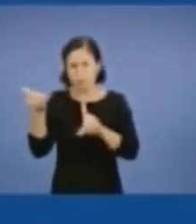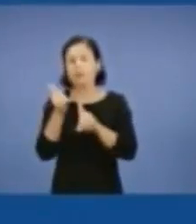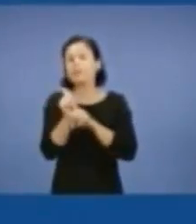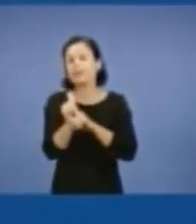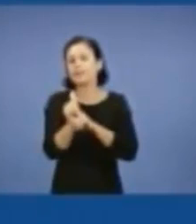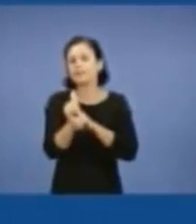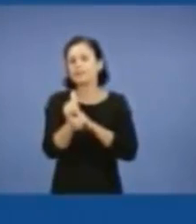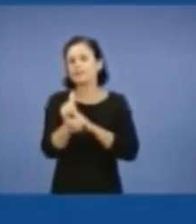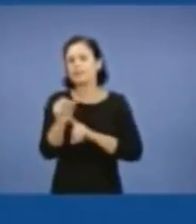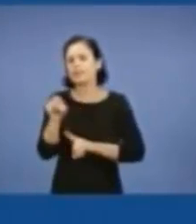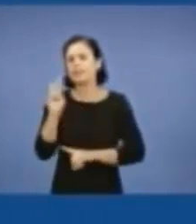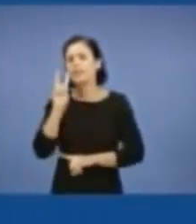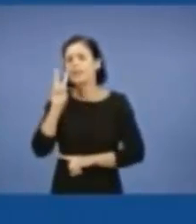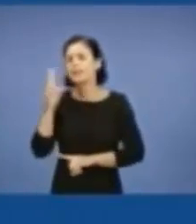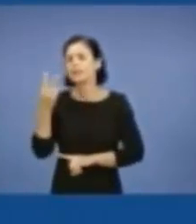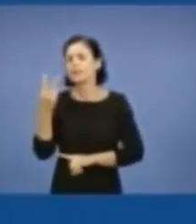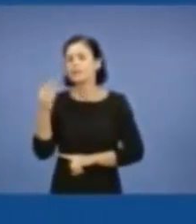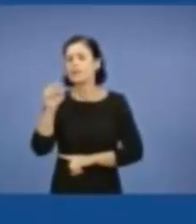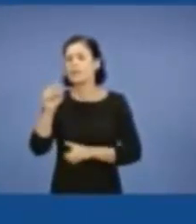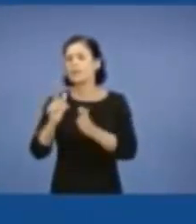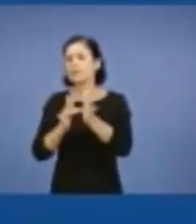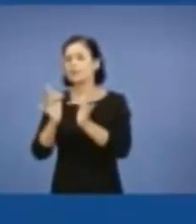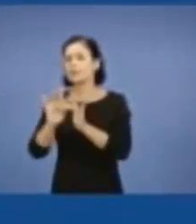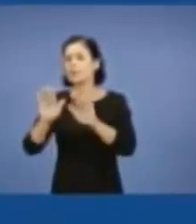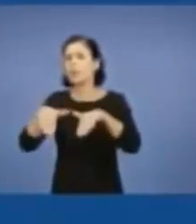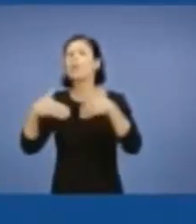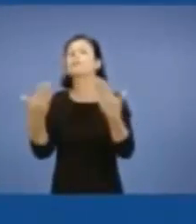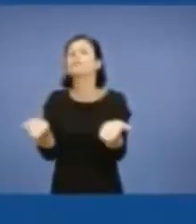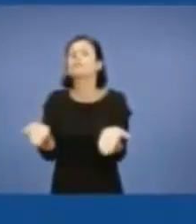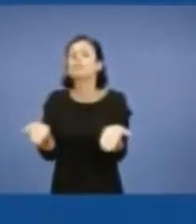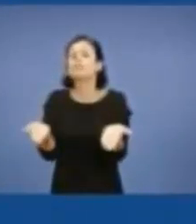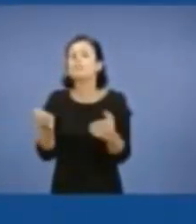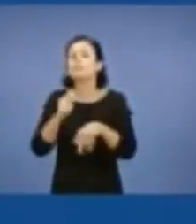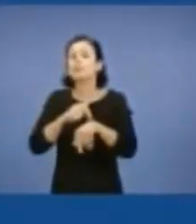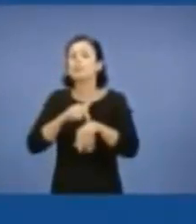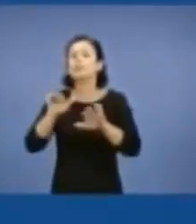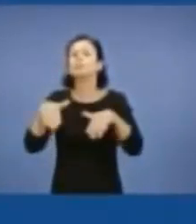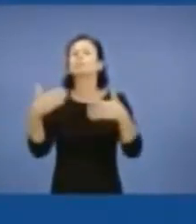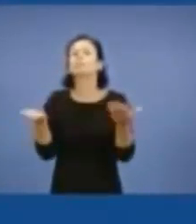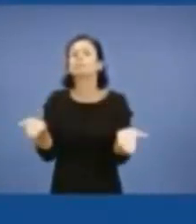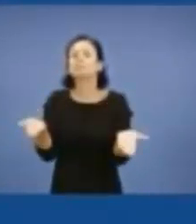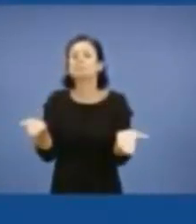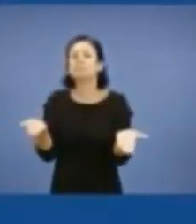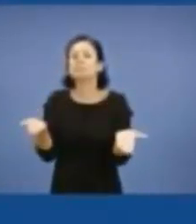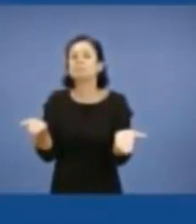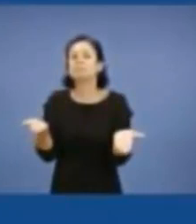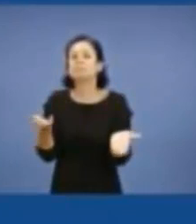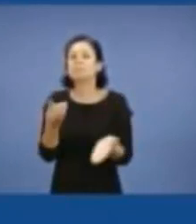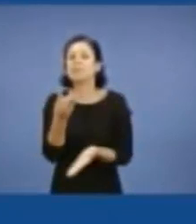prophetically. She recognized Jesus when? When?